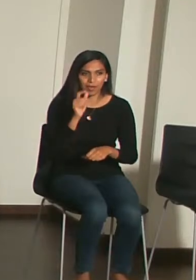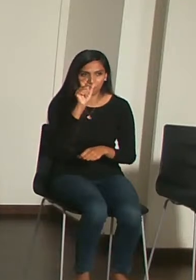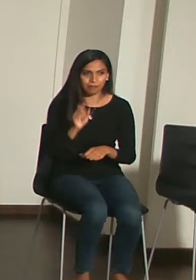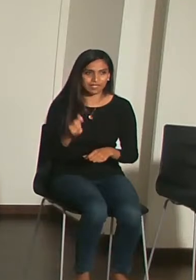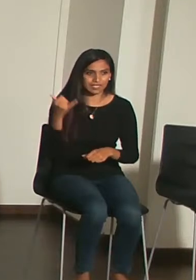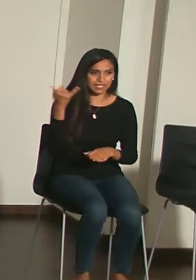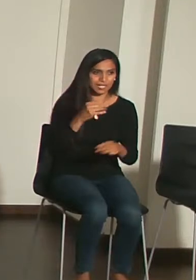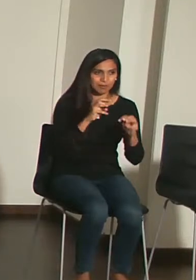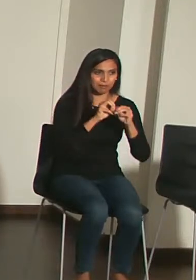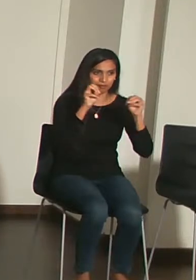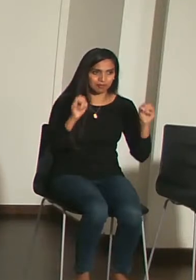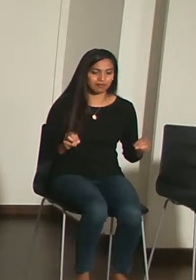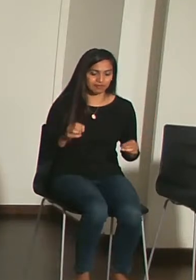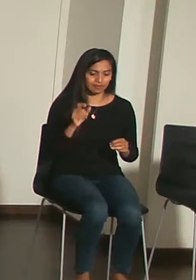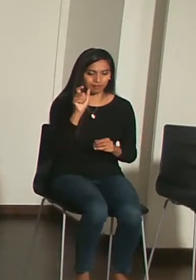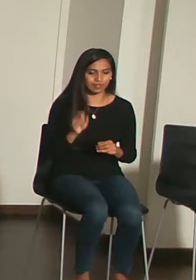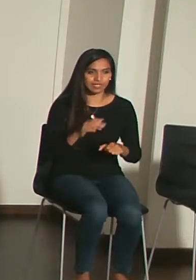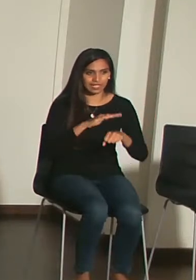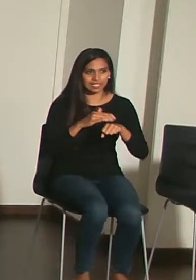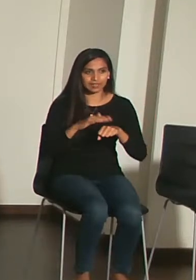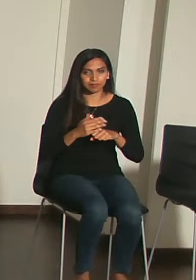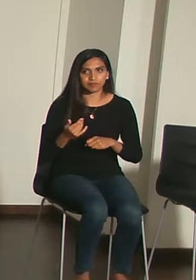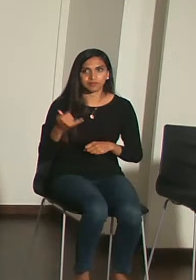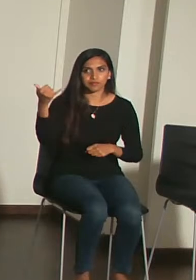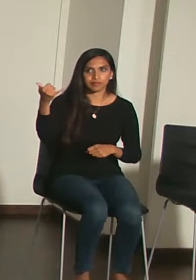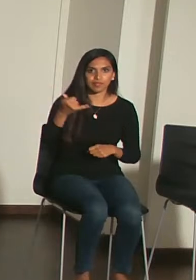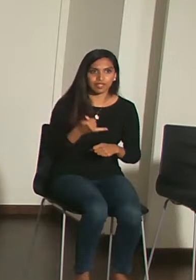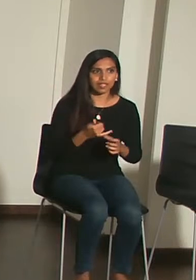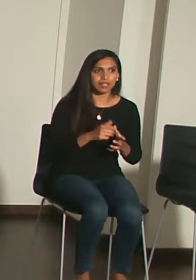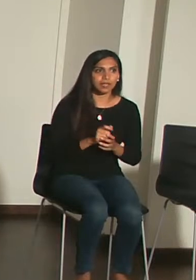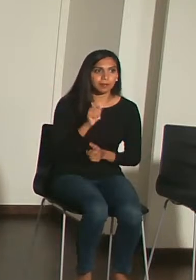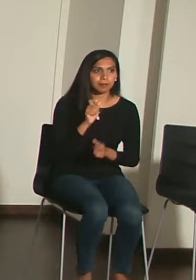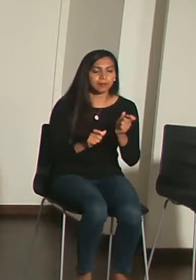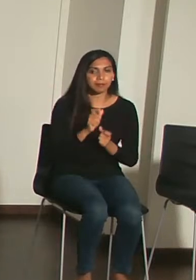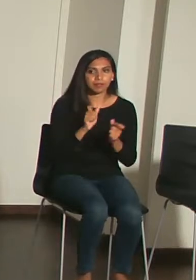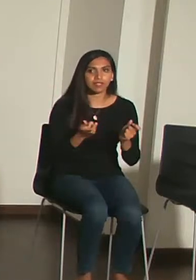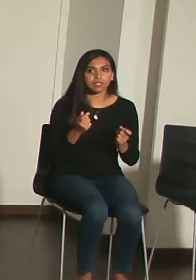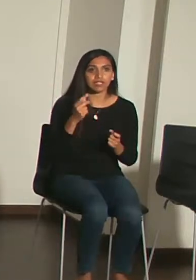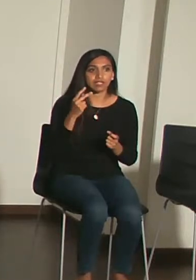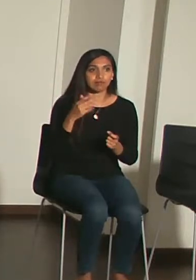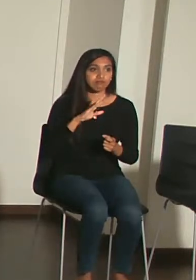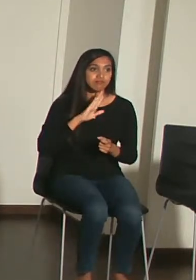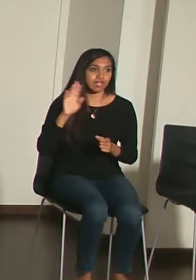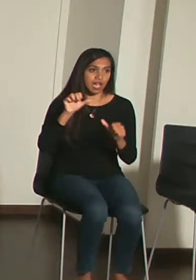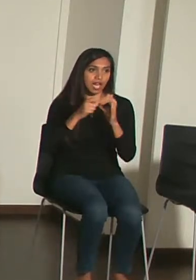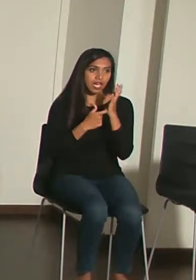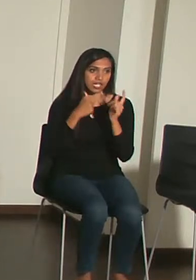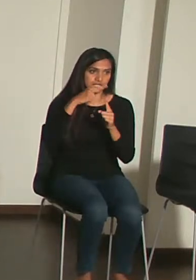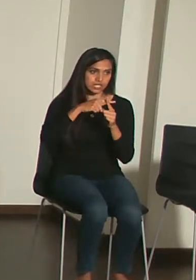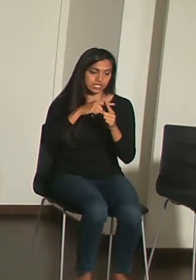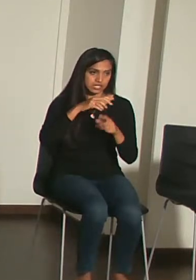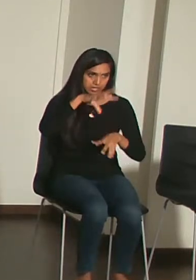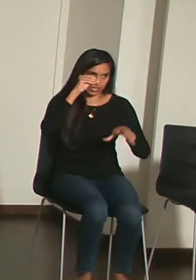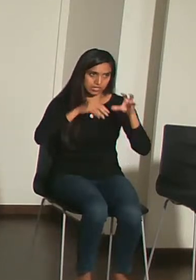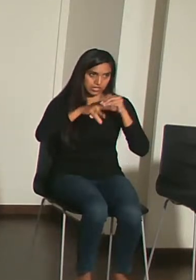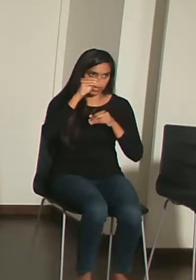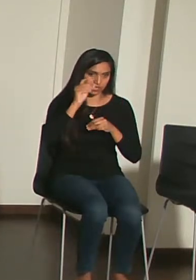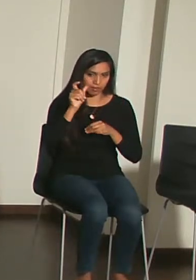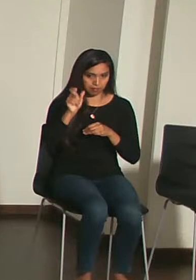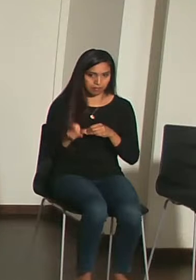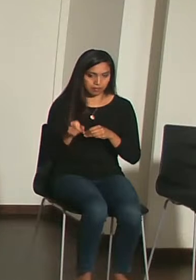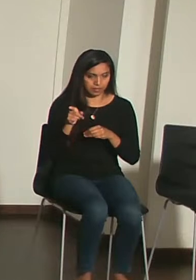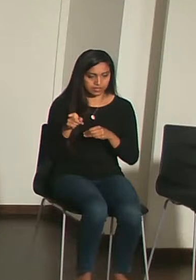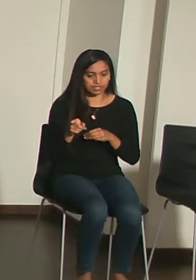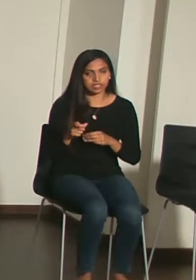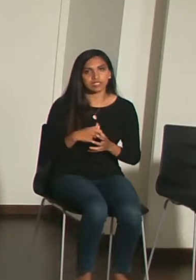in. This is an MFA group, by the way. They do study visual art and masters in fine art